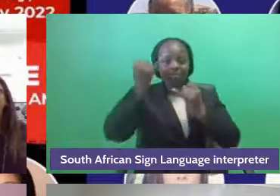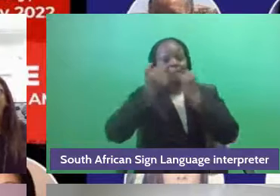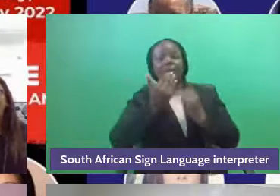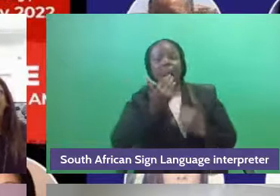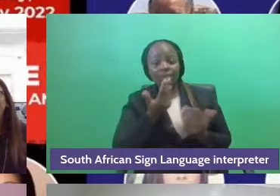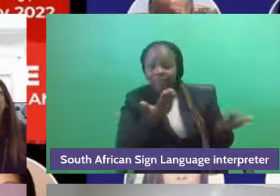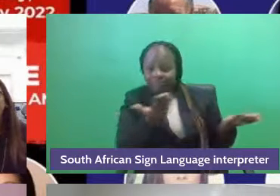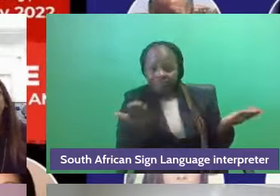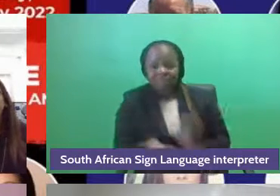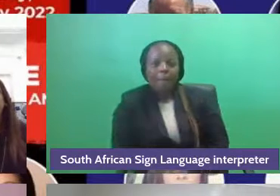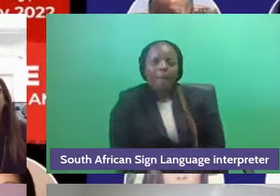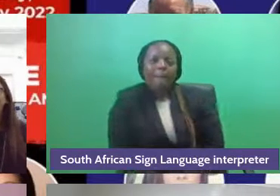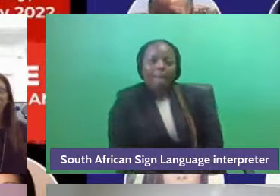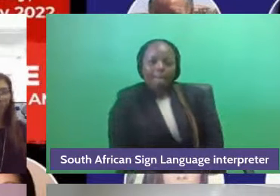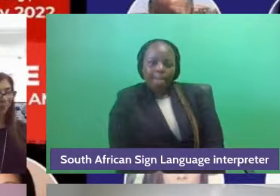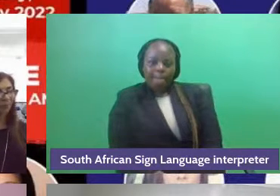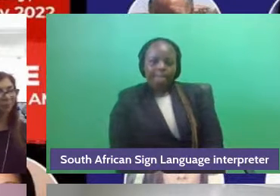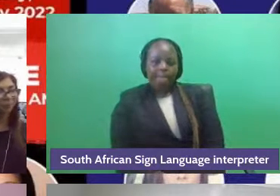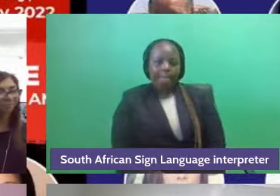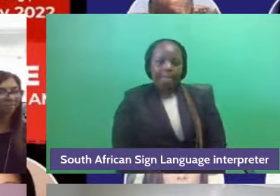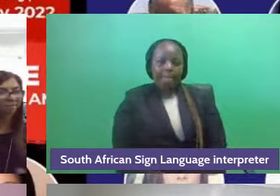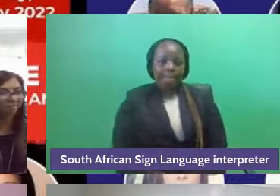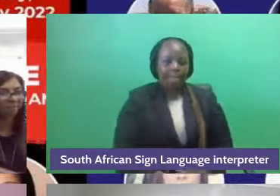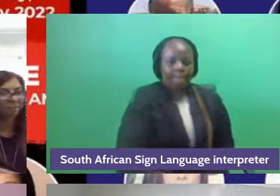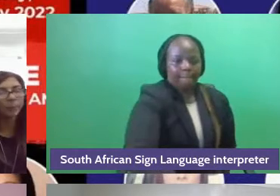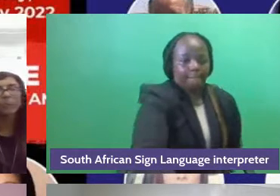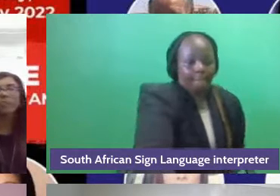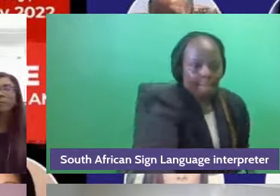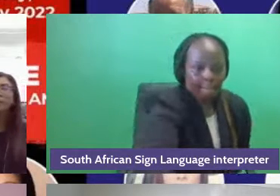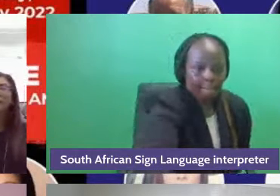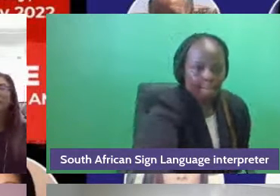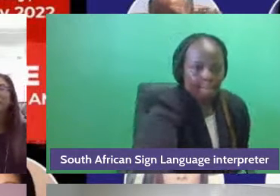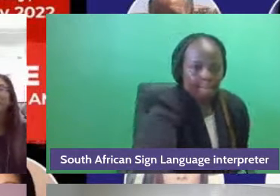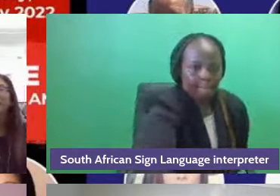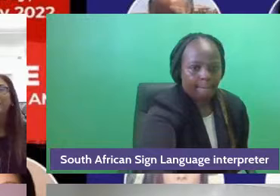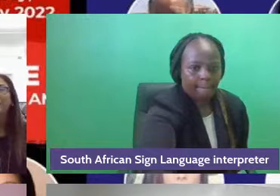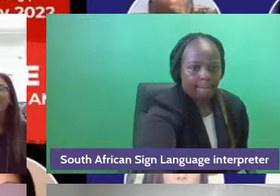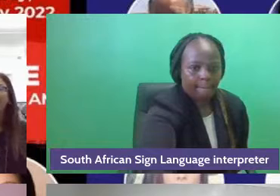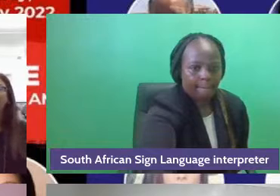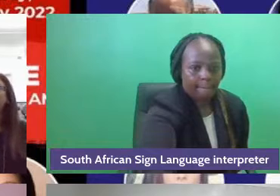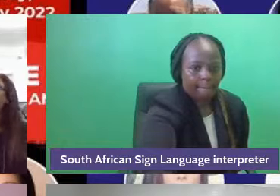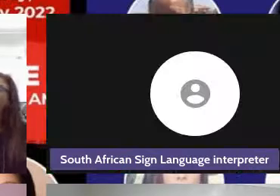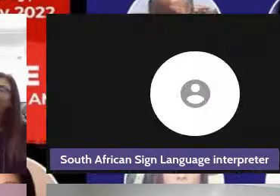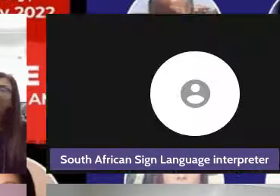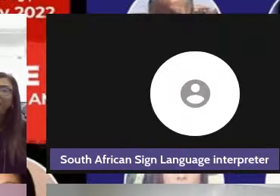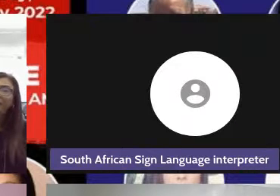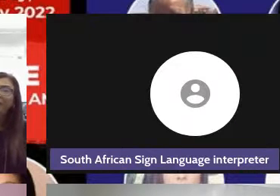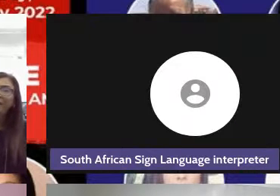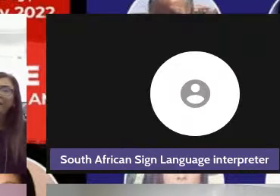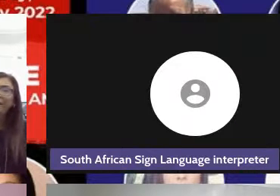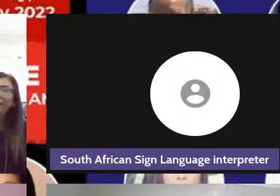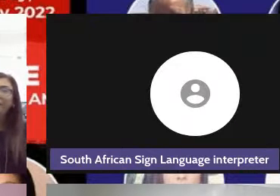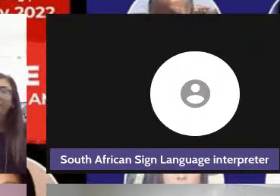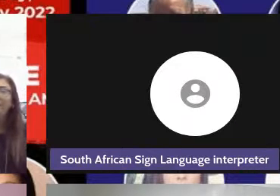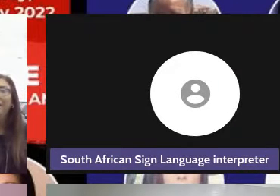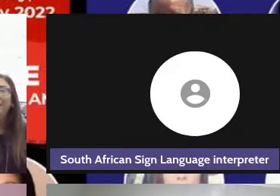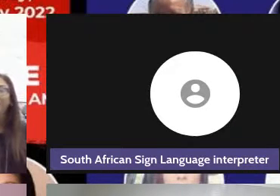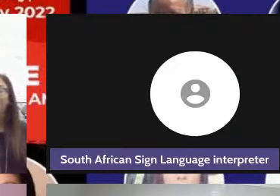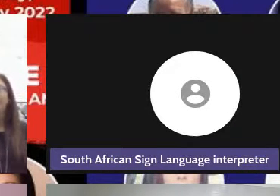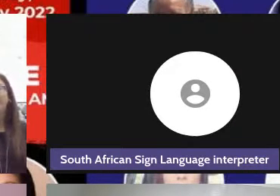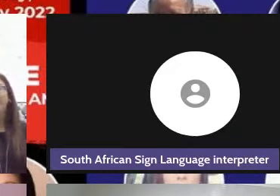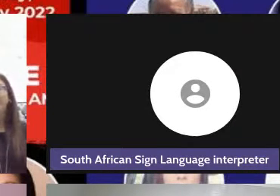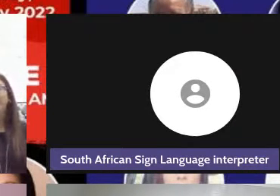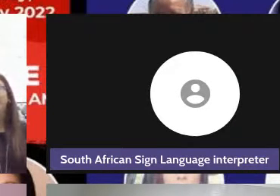Good morning, colleagues. It's so nice to see all of you today. My name is